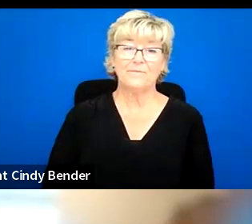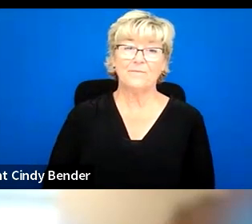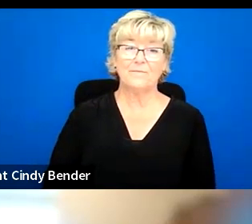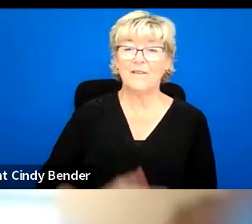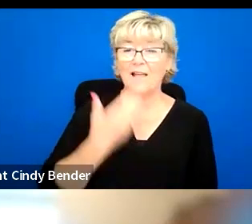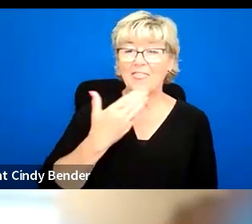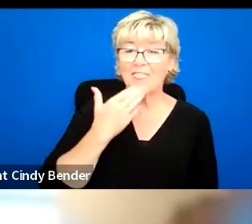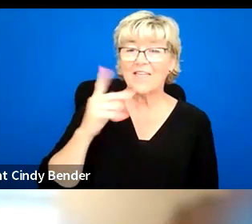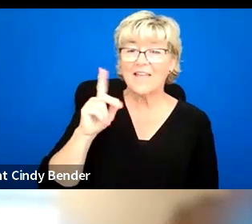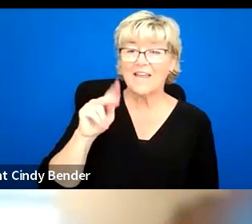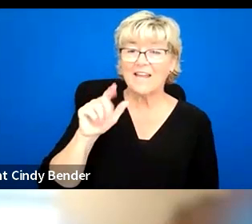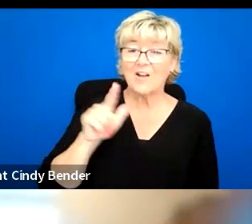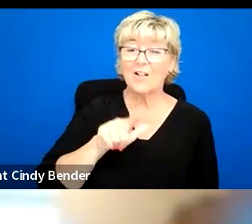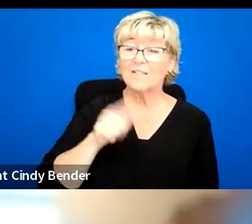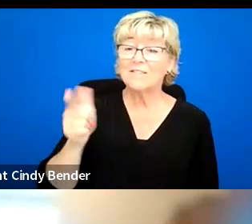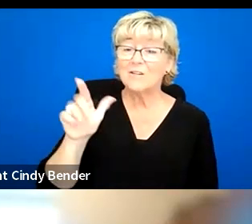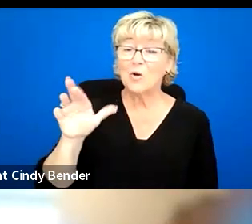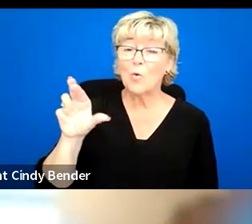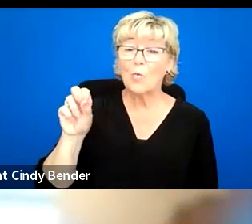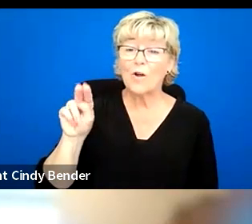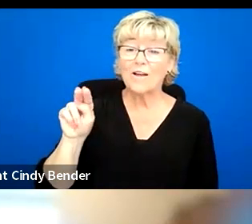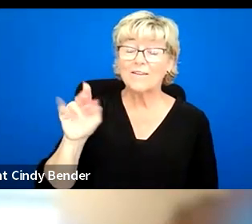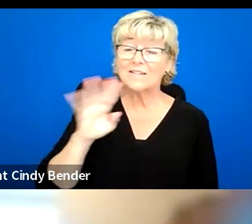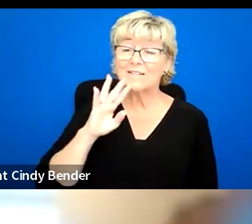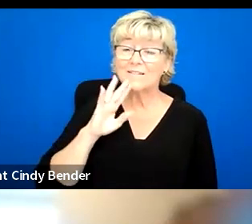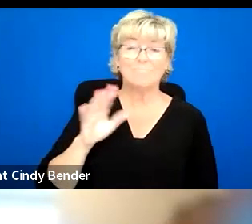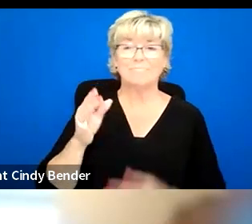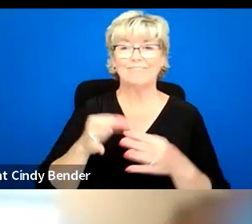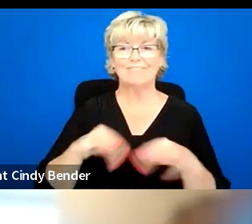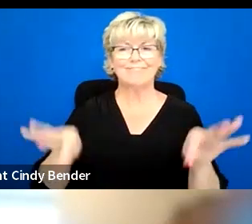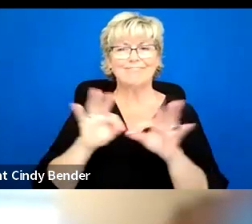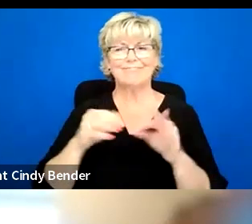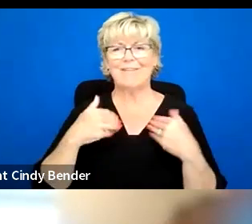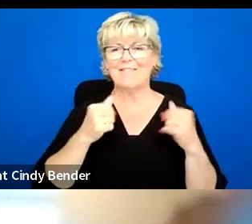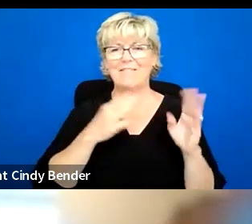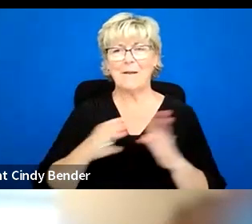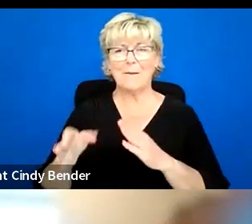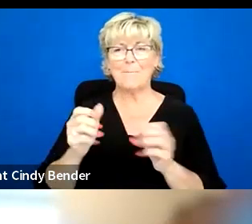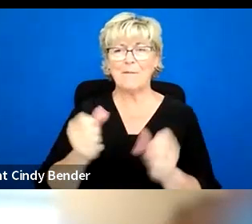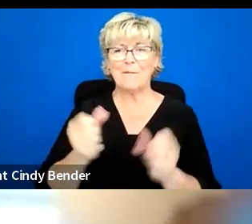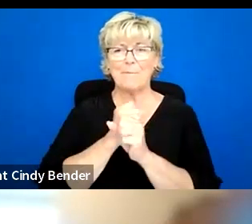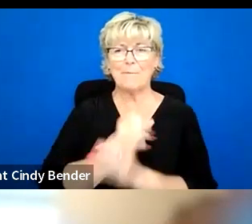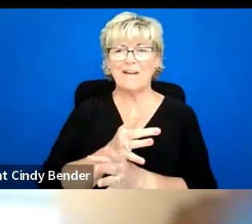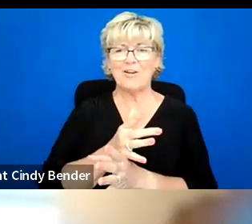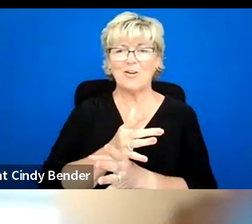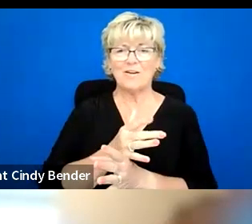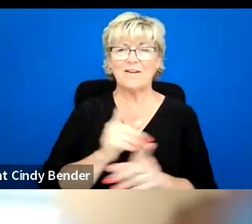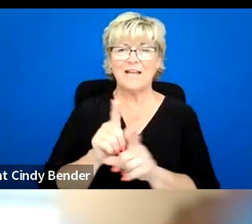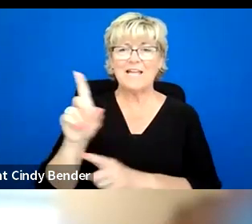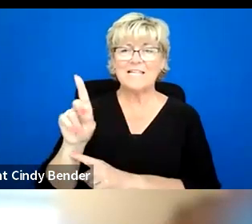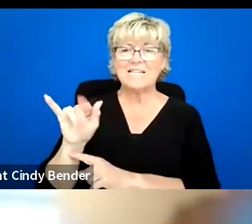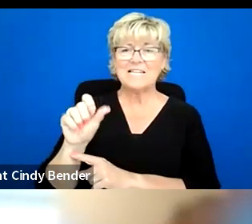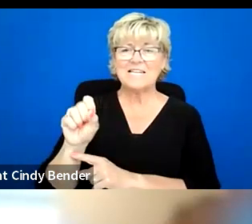Thank you, Kendall. Ron? Yeah, it's very important to have a plan. You have to be prepared, as Denise